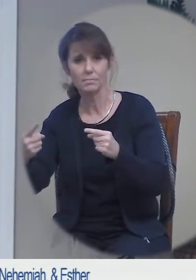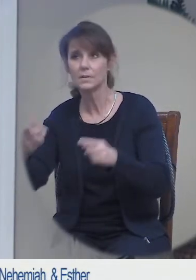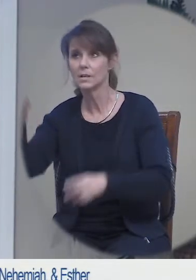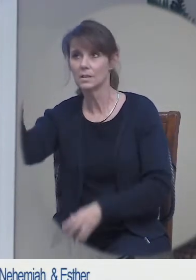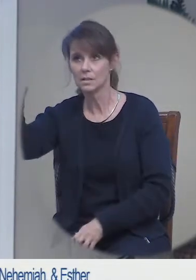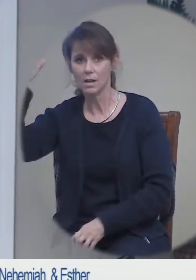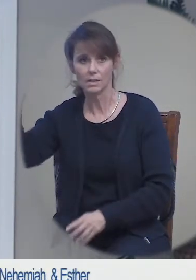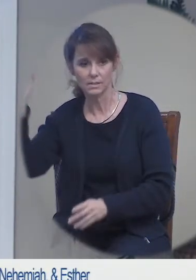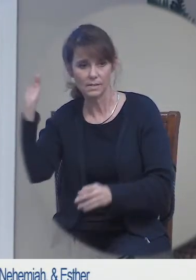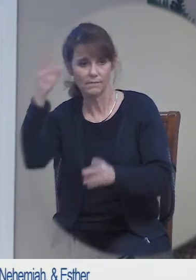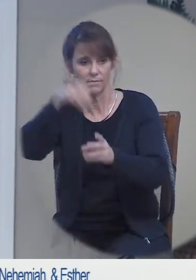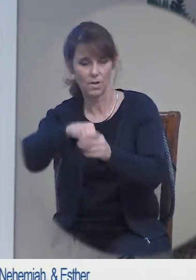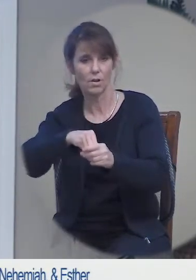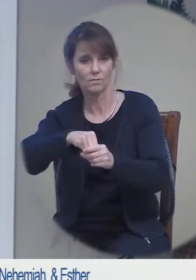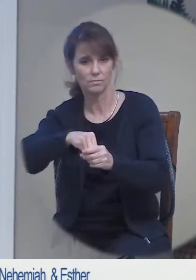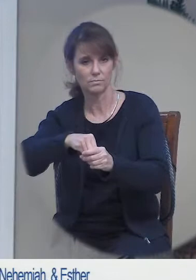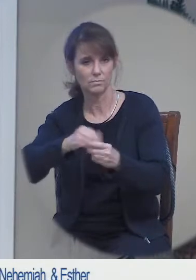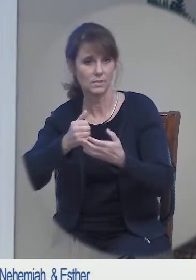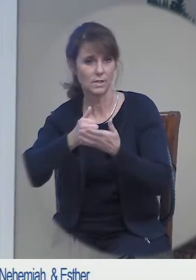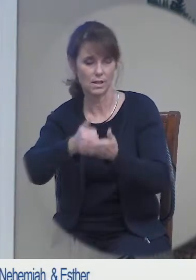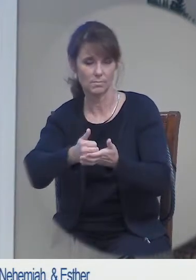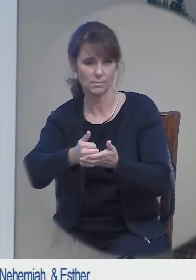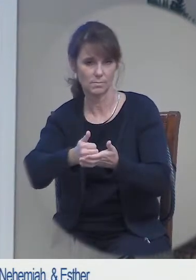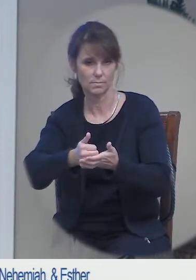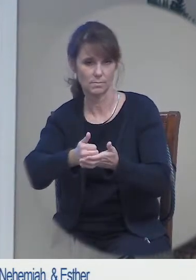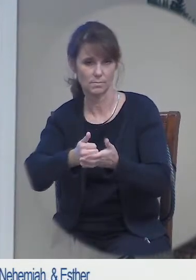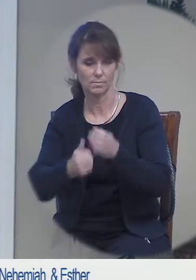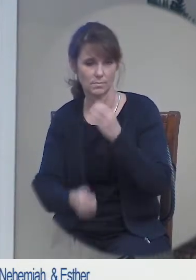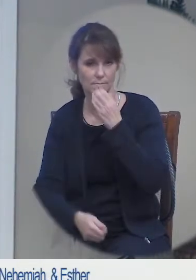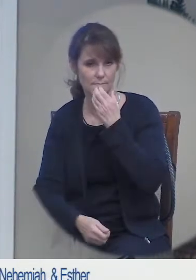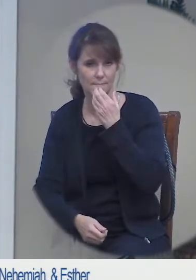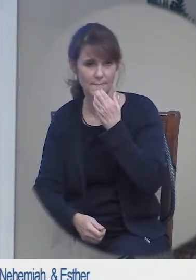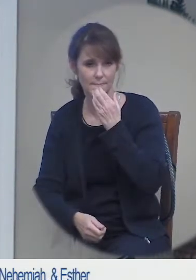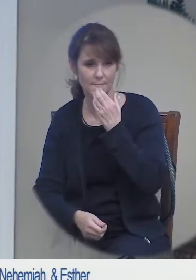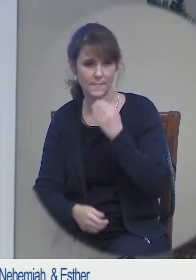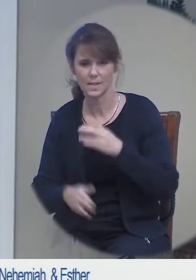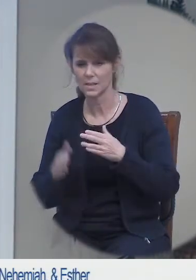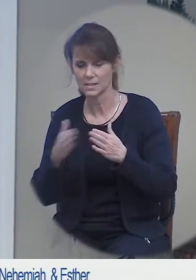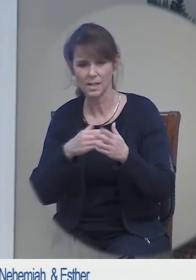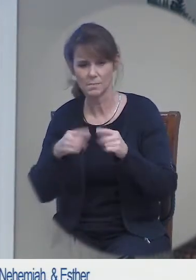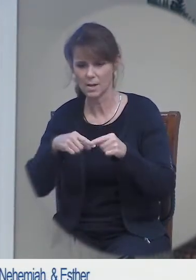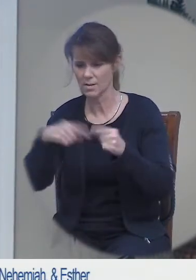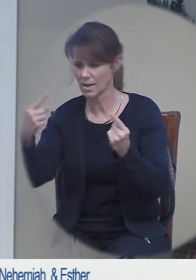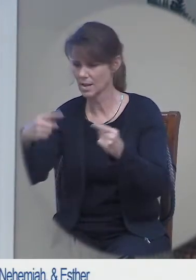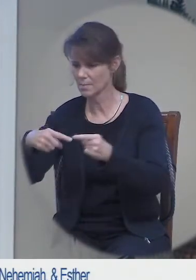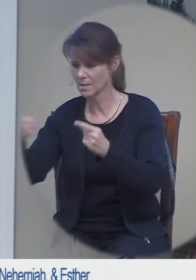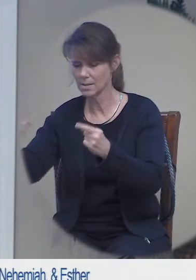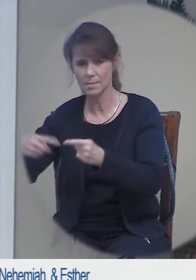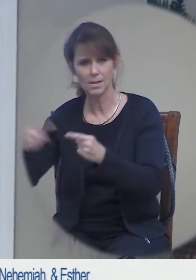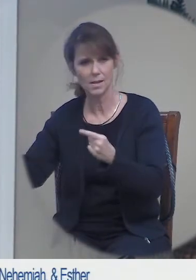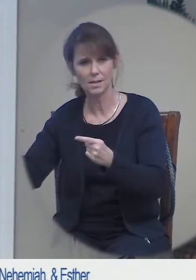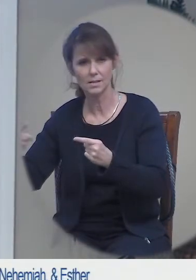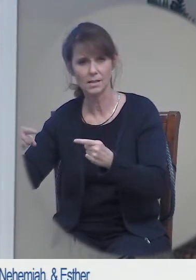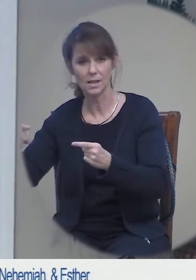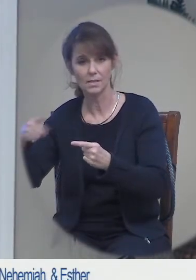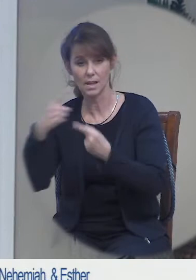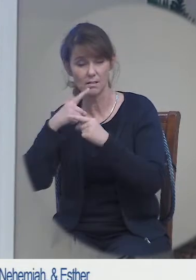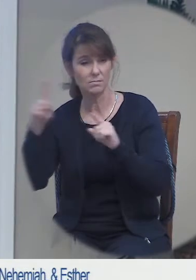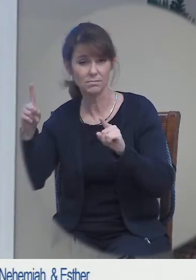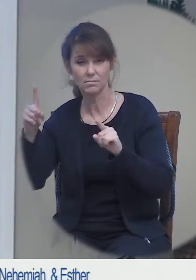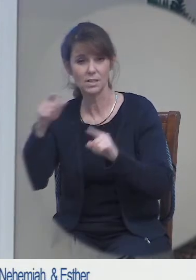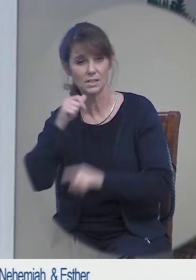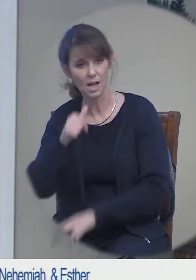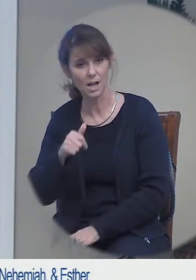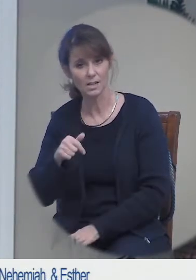and 6, all of Sanballat's and Tobiah and Geshem's efforts were not only futile, it actually